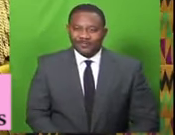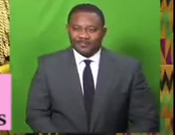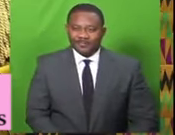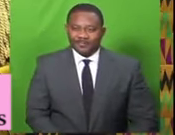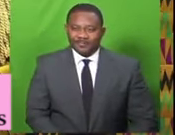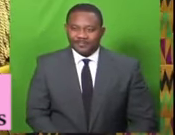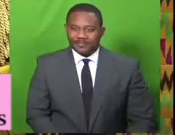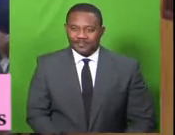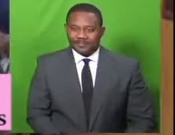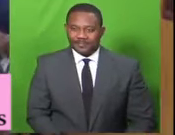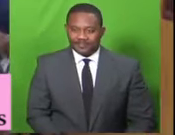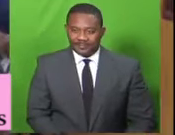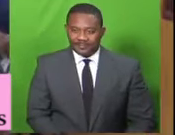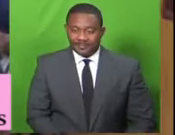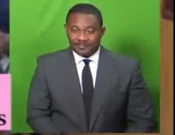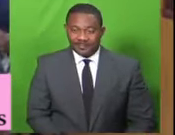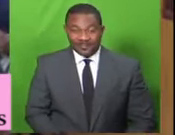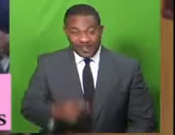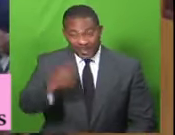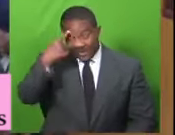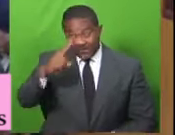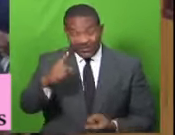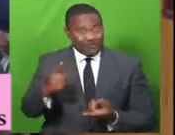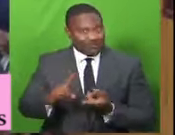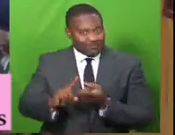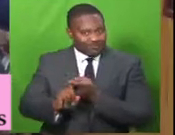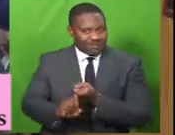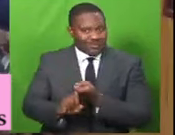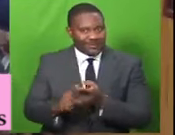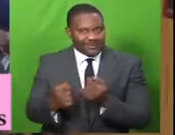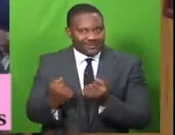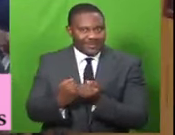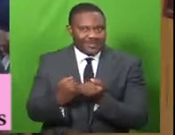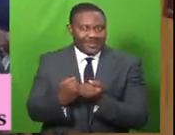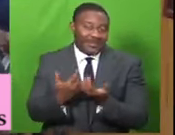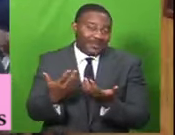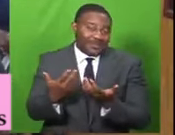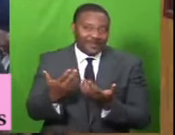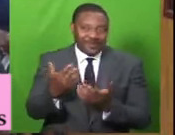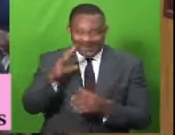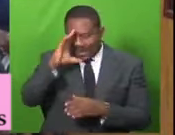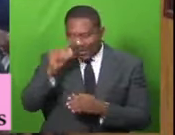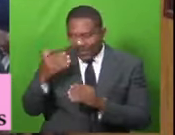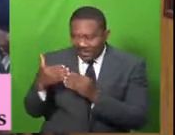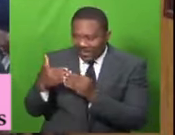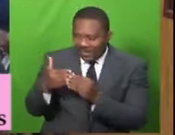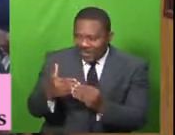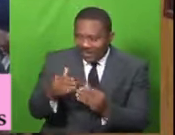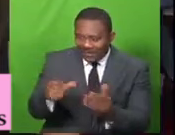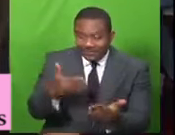for partnering men to get us this far.